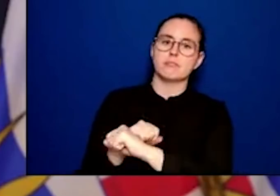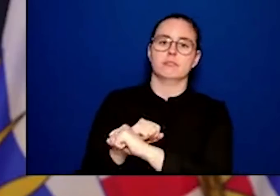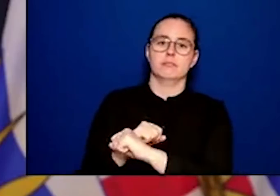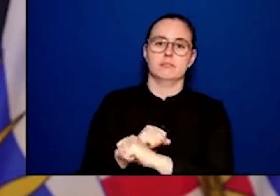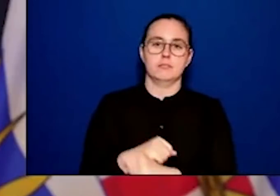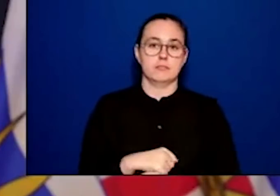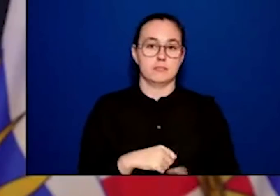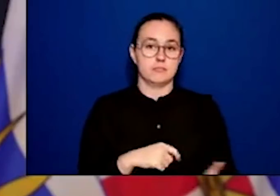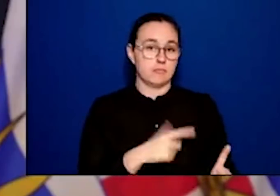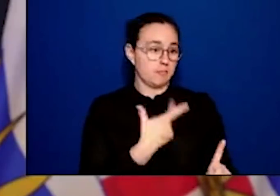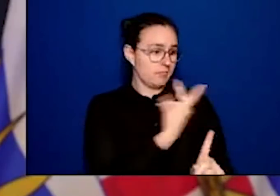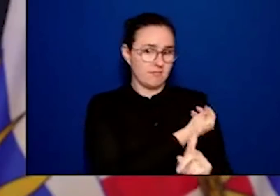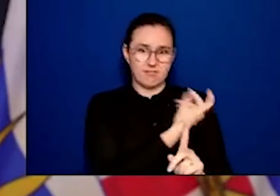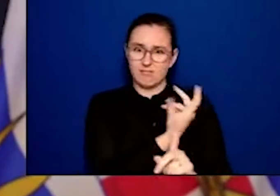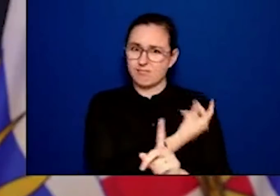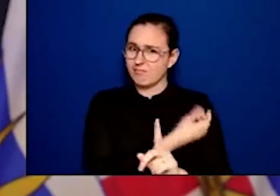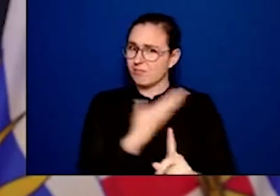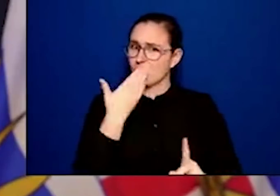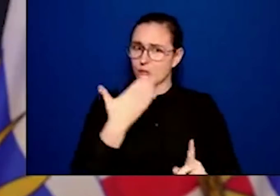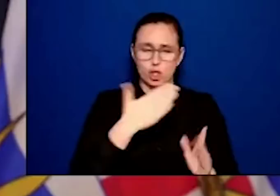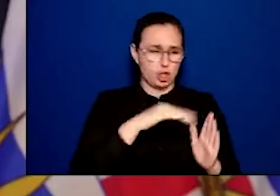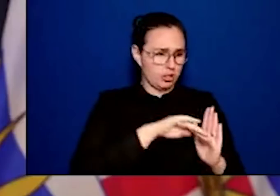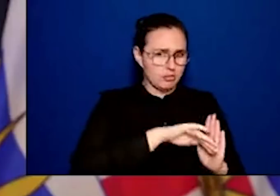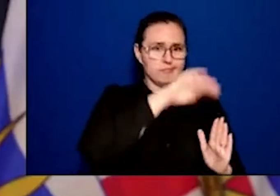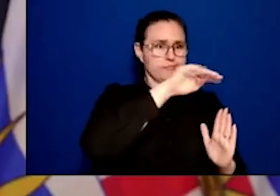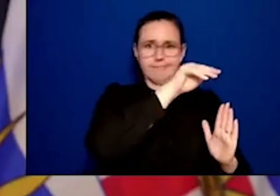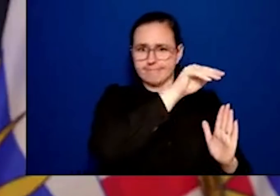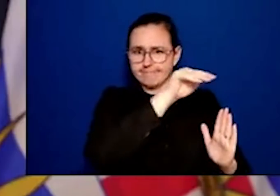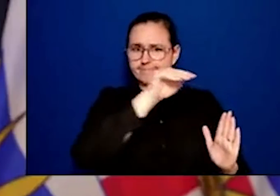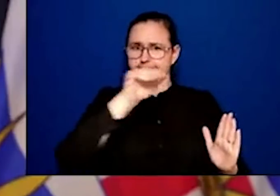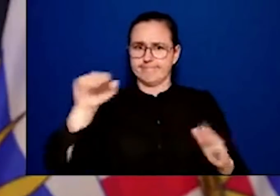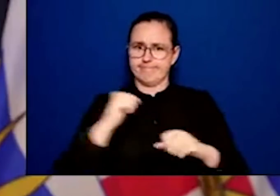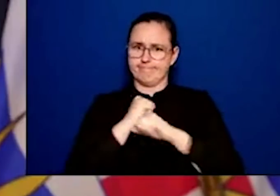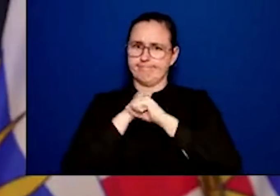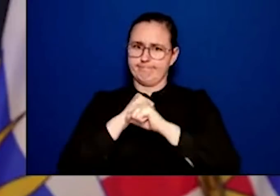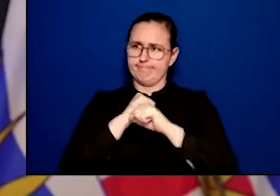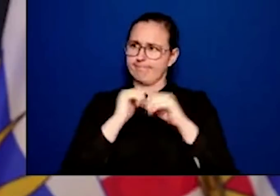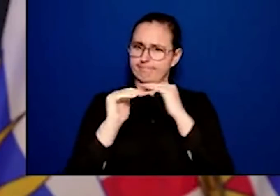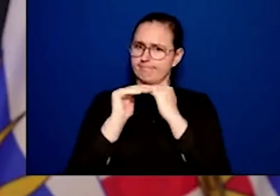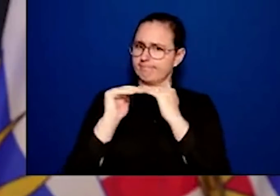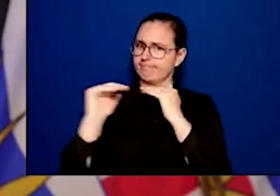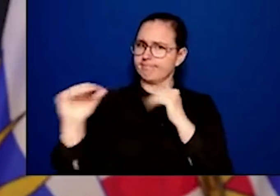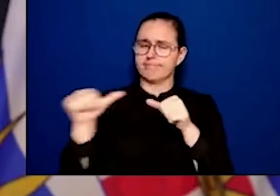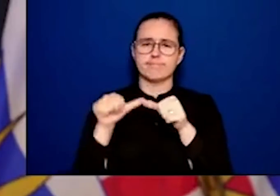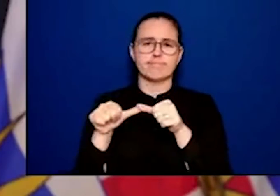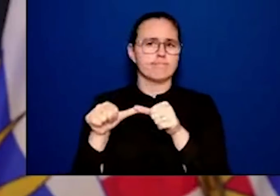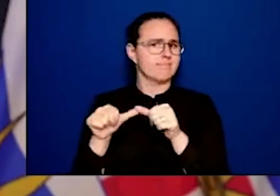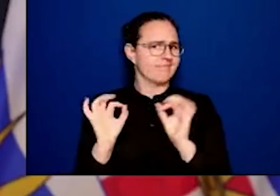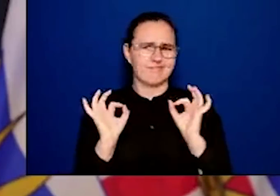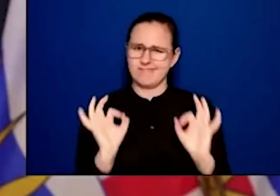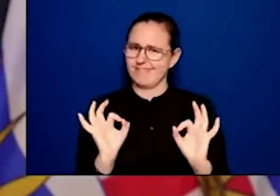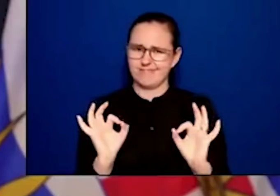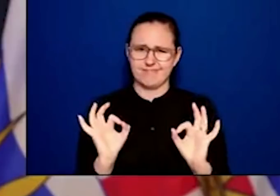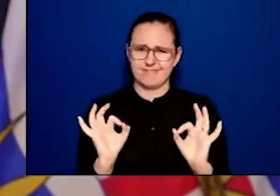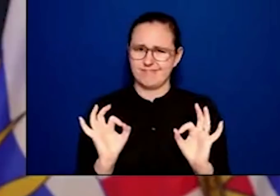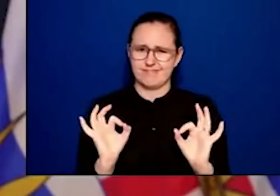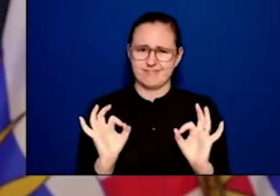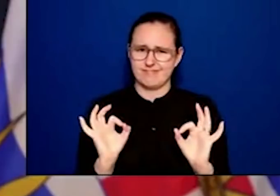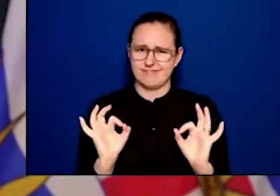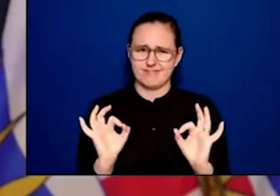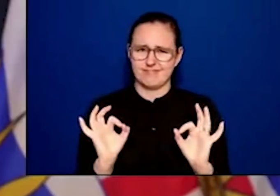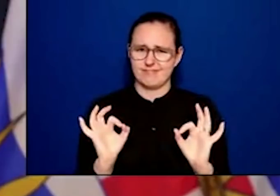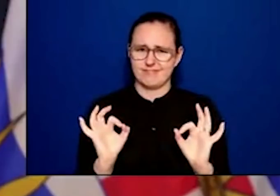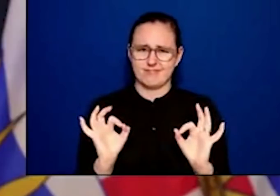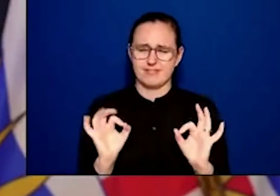protection against severe illness from anybody who's been immunized. So it is not just altruistic, it's not just to